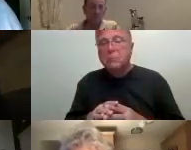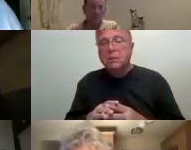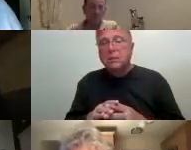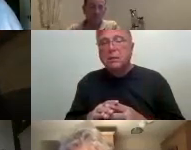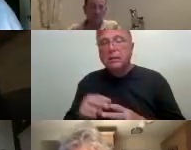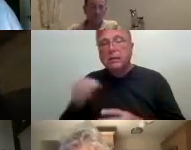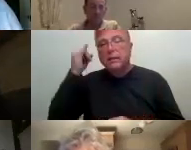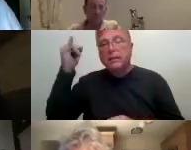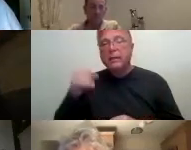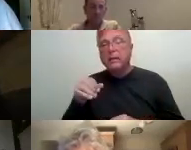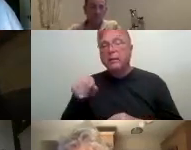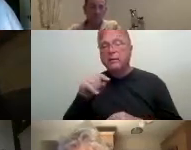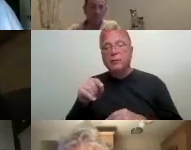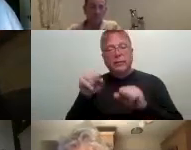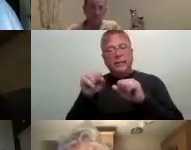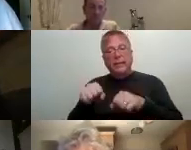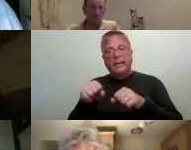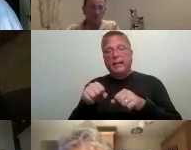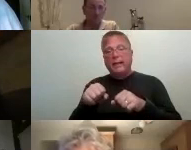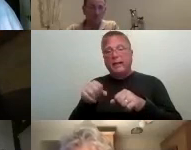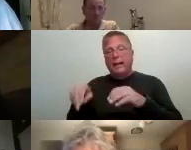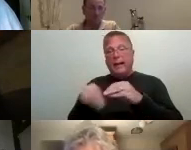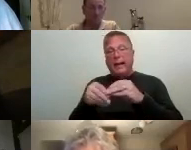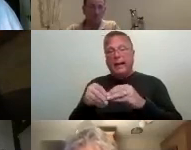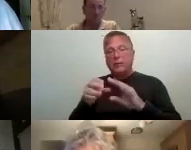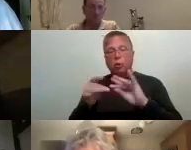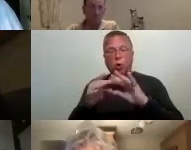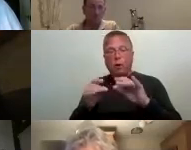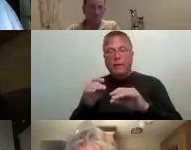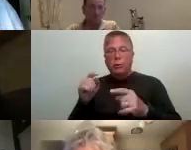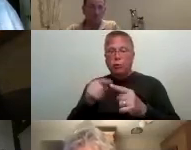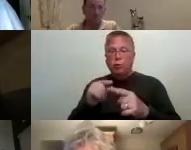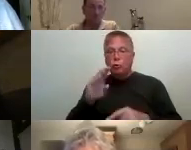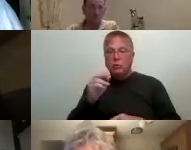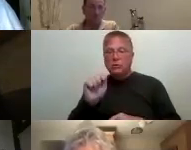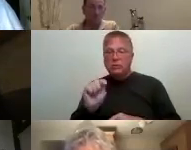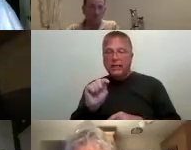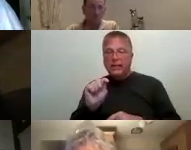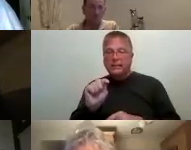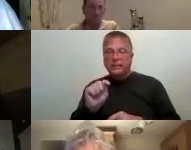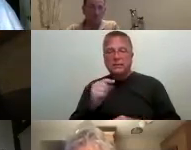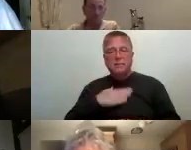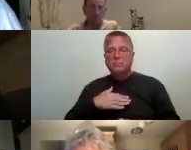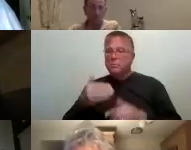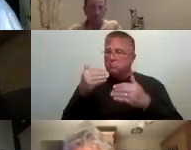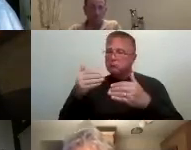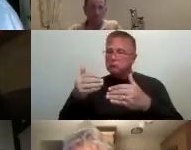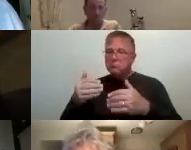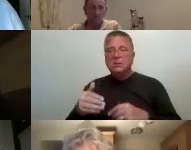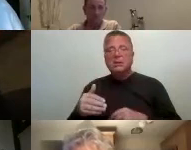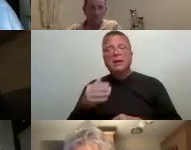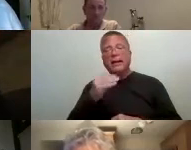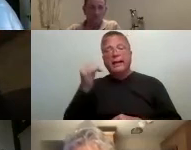if you can put the comment in the chat, please do. If